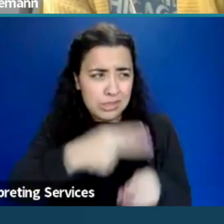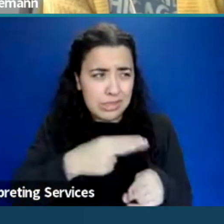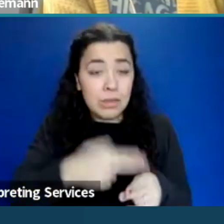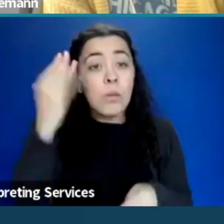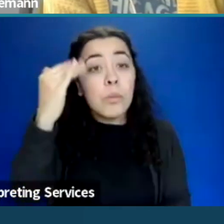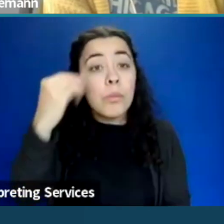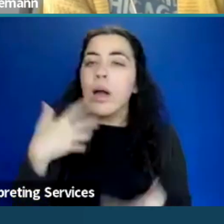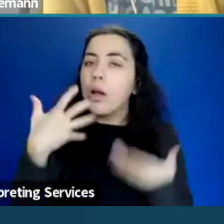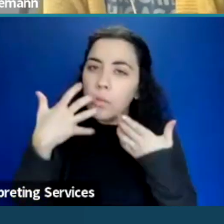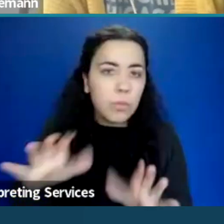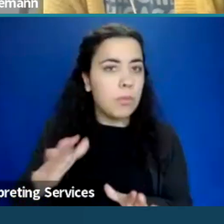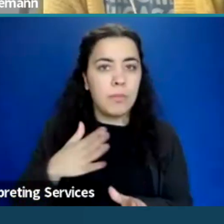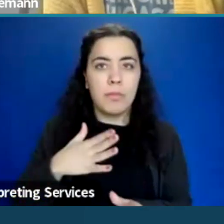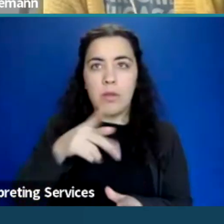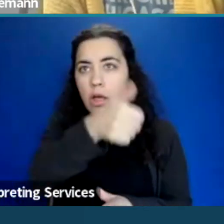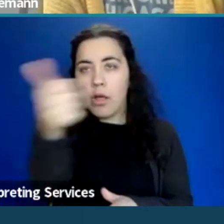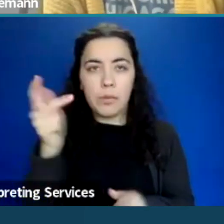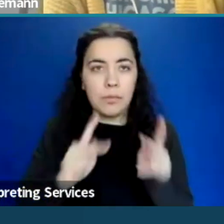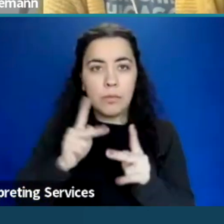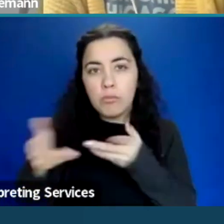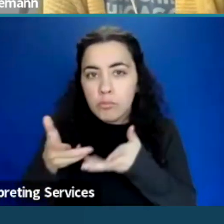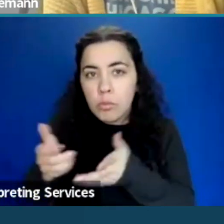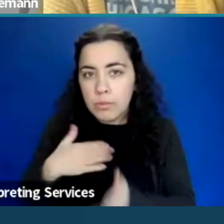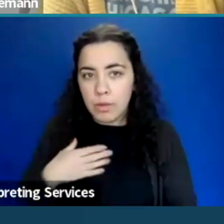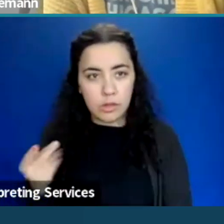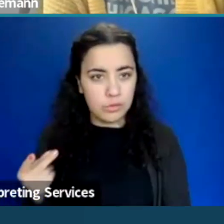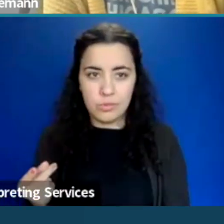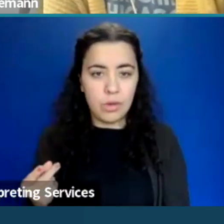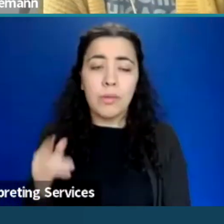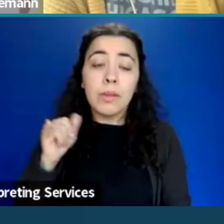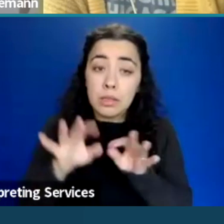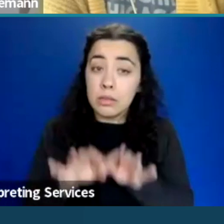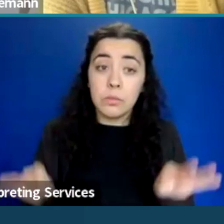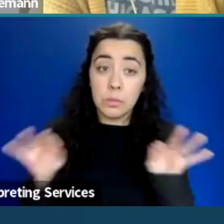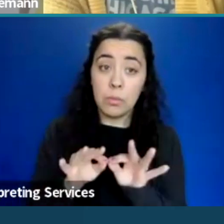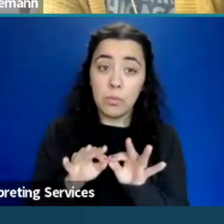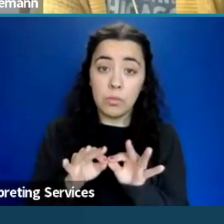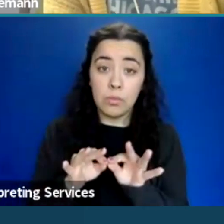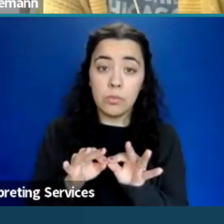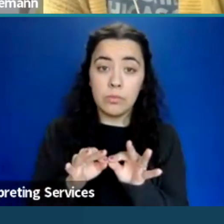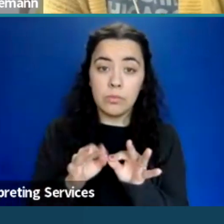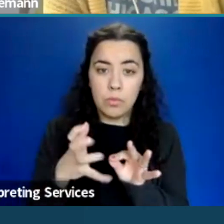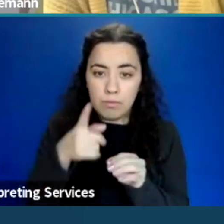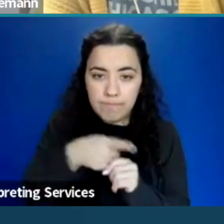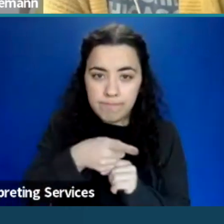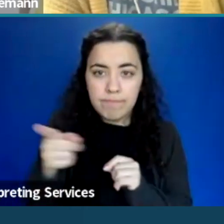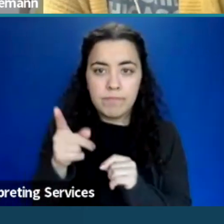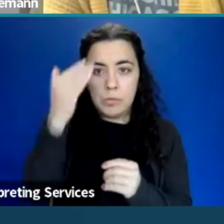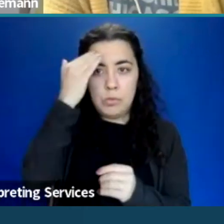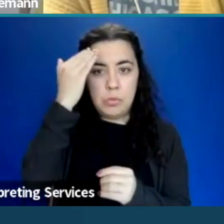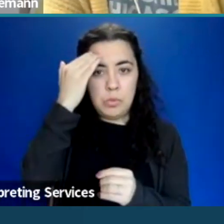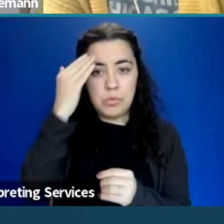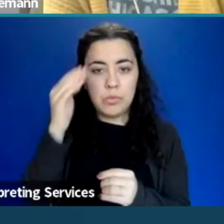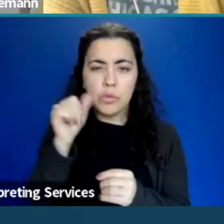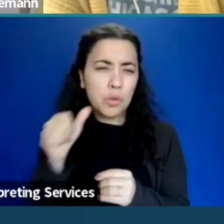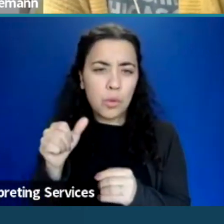people interacting with him. So that's really important for people to know as well. Don't